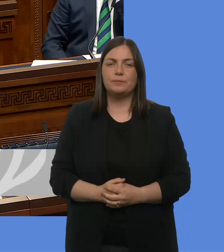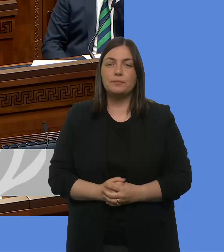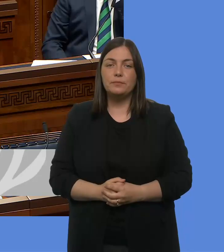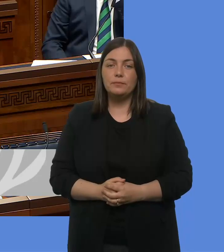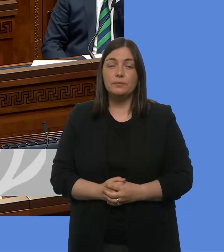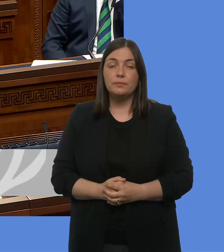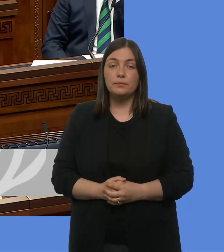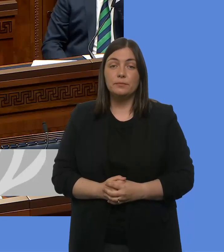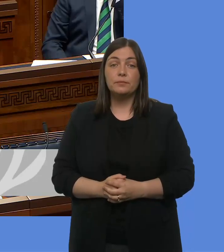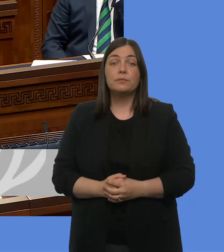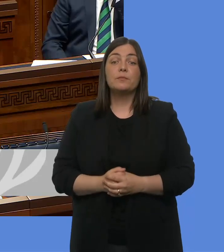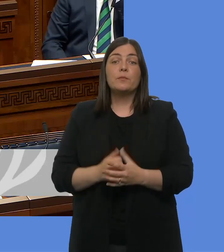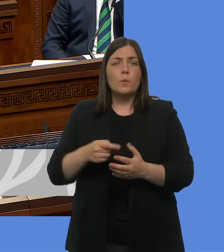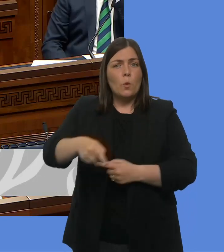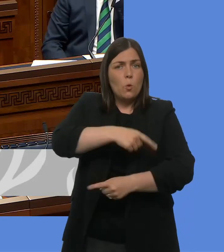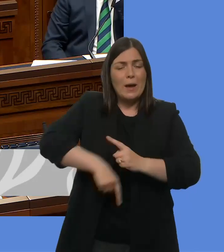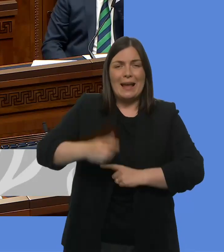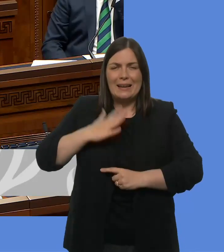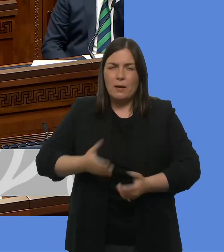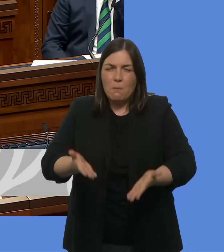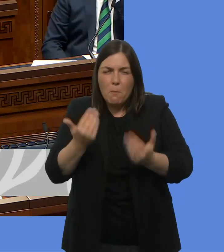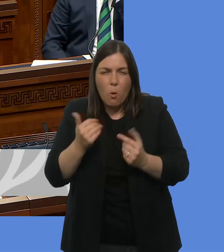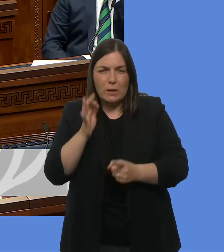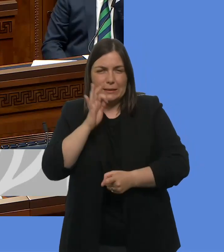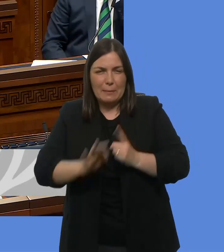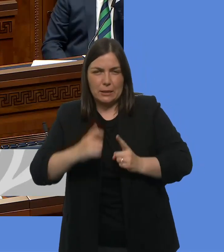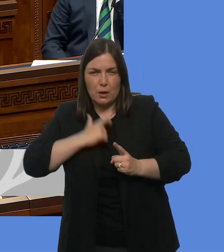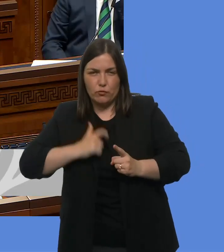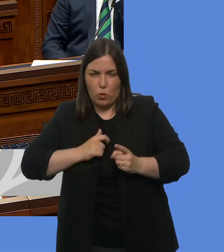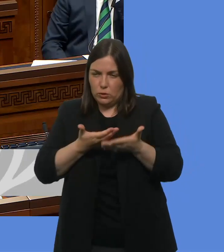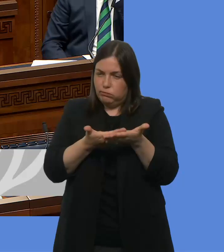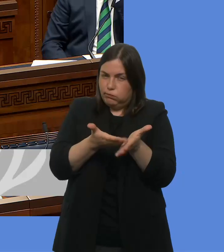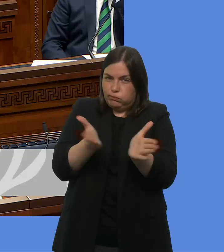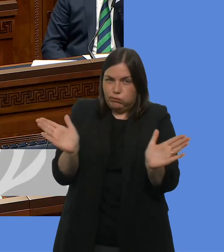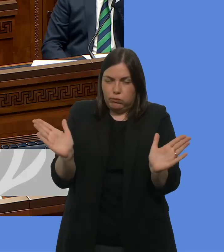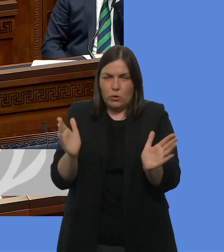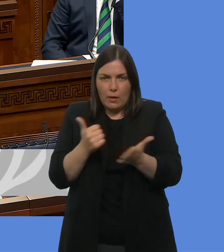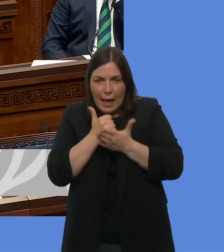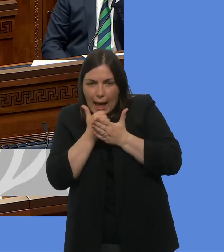specialist roles, Northern Ireland's education system can better meet the diverse needs of deaf students.